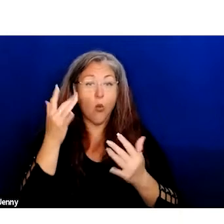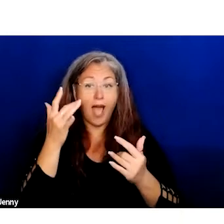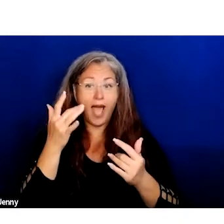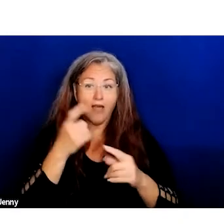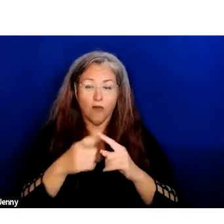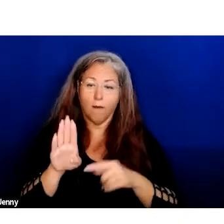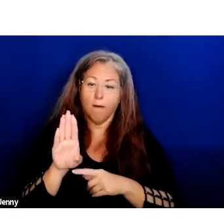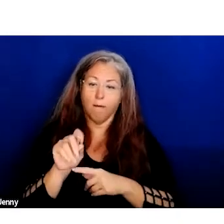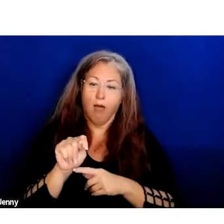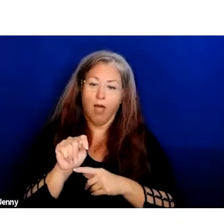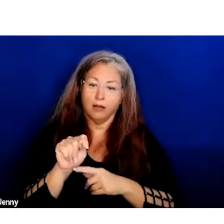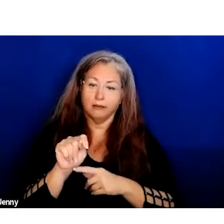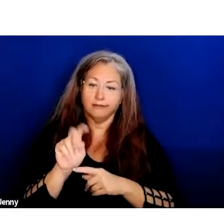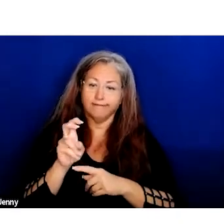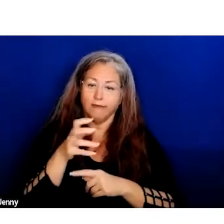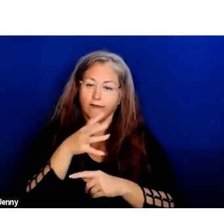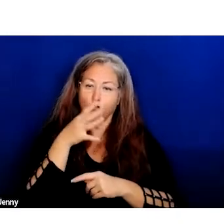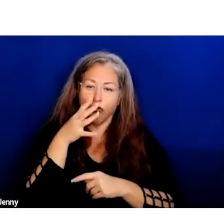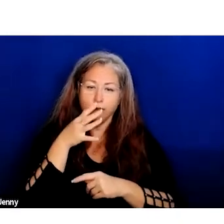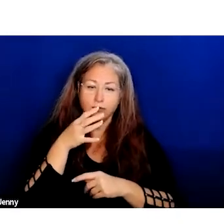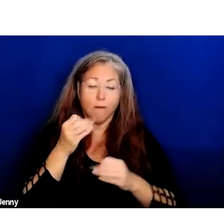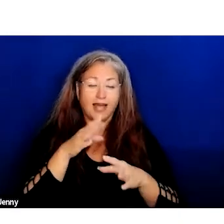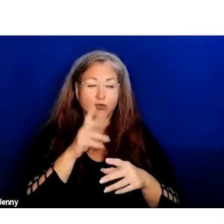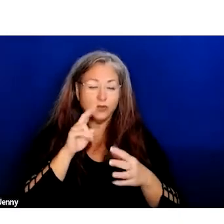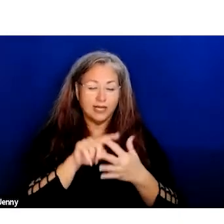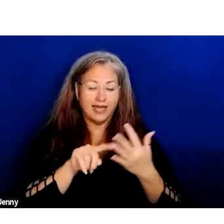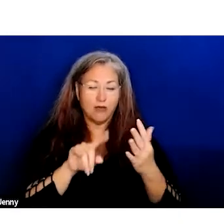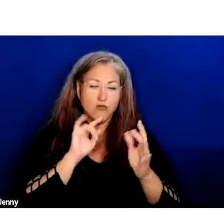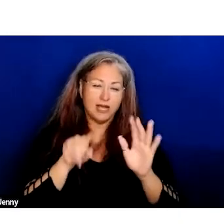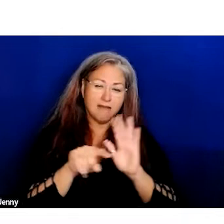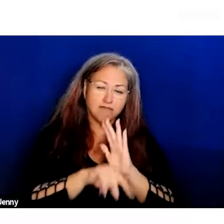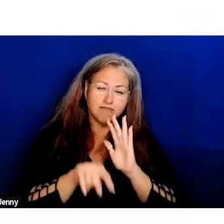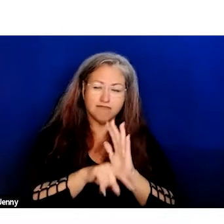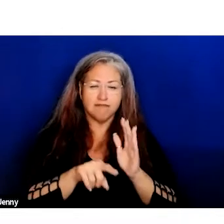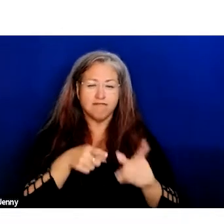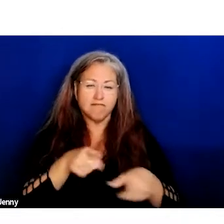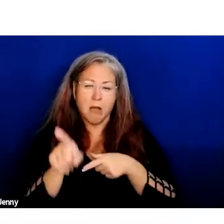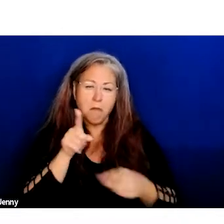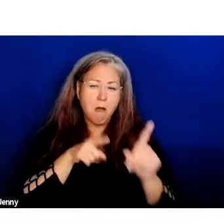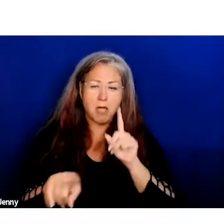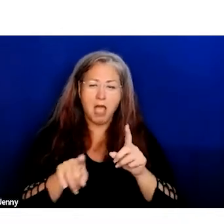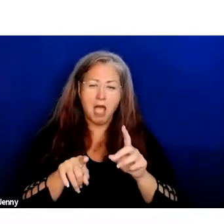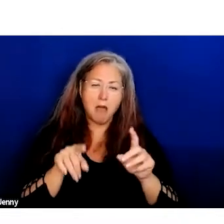bot farms. Many of the hateful, derogatory comments that you see